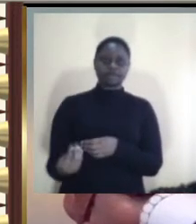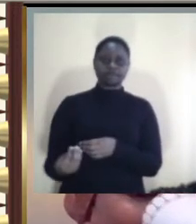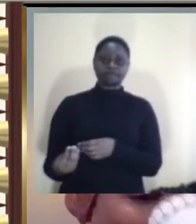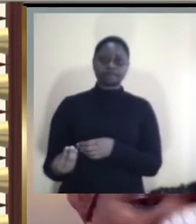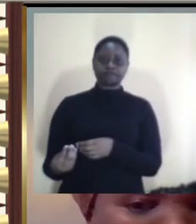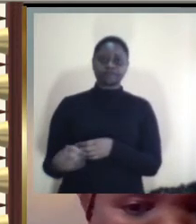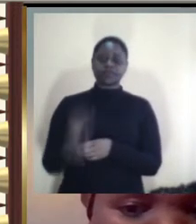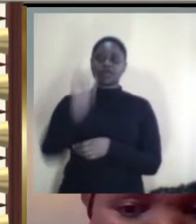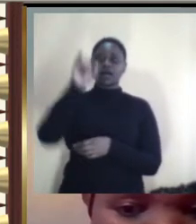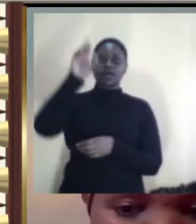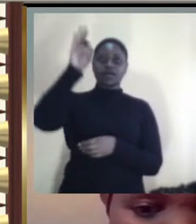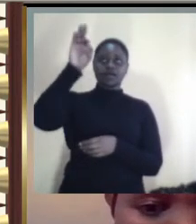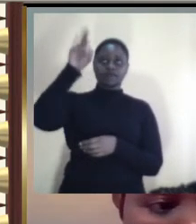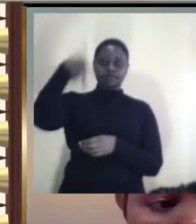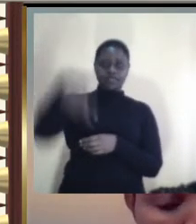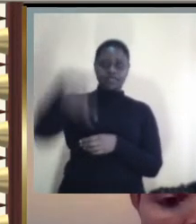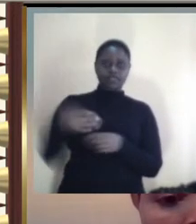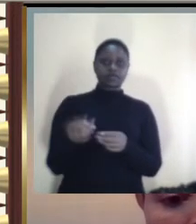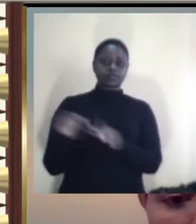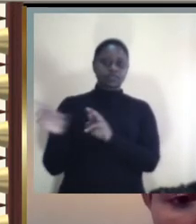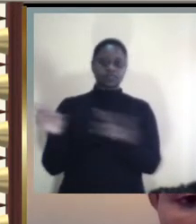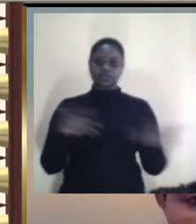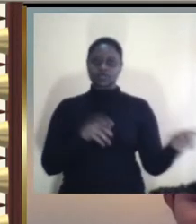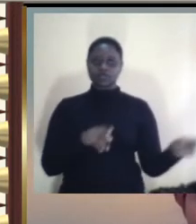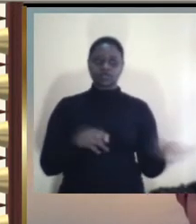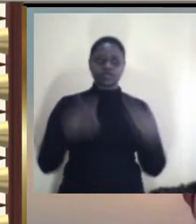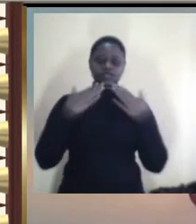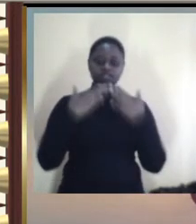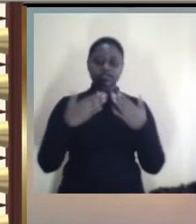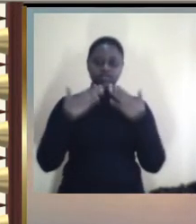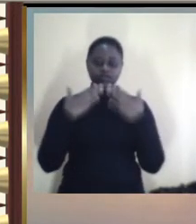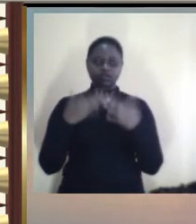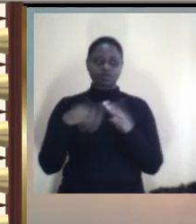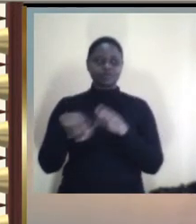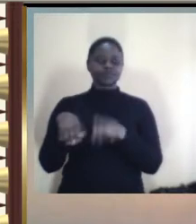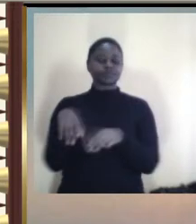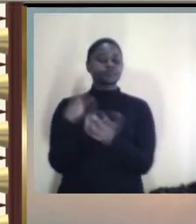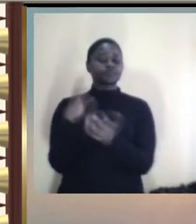the IFP Ilunga. Thank you. Proceed, Mshengu.